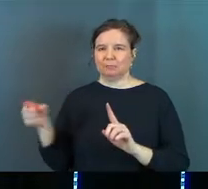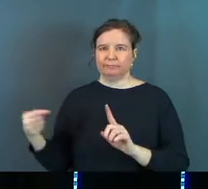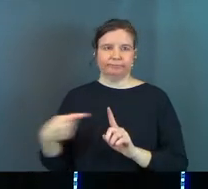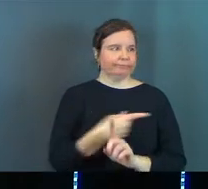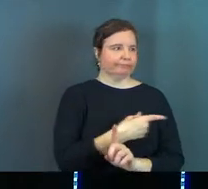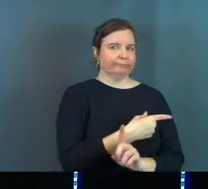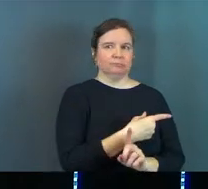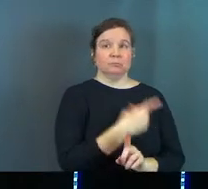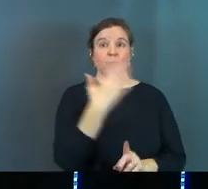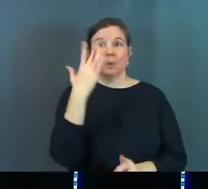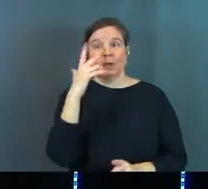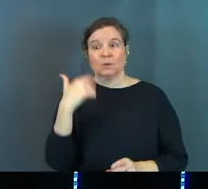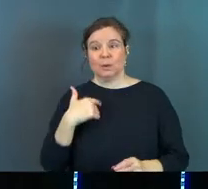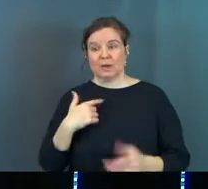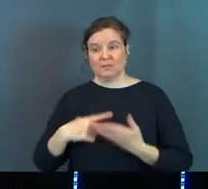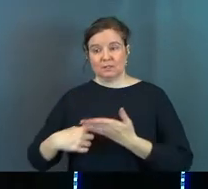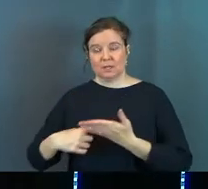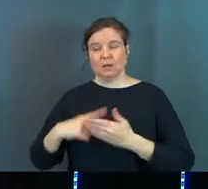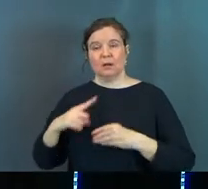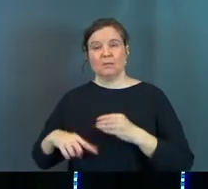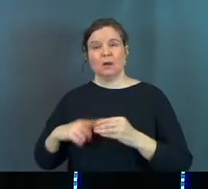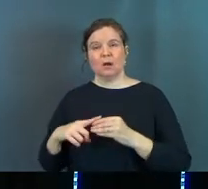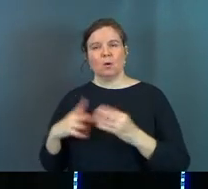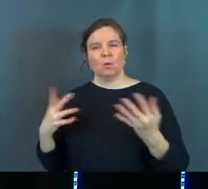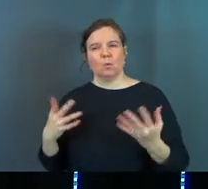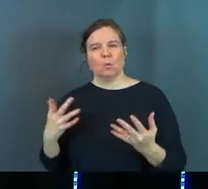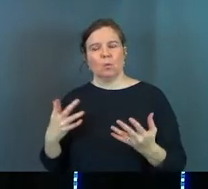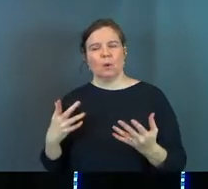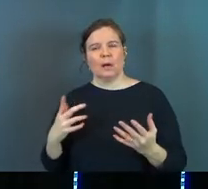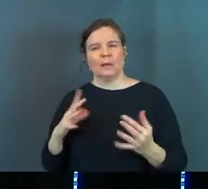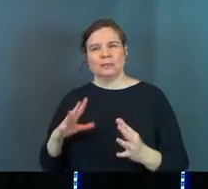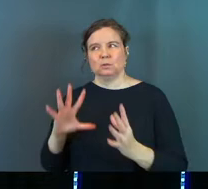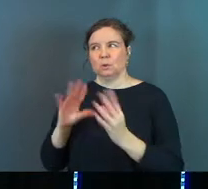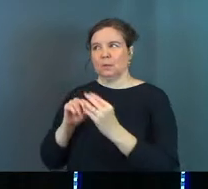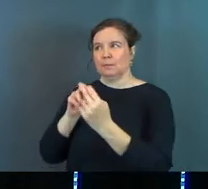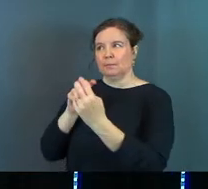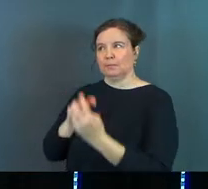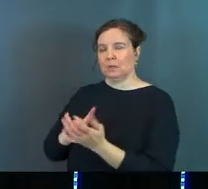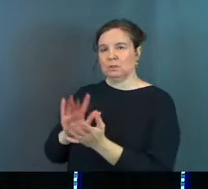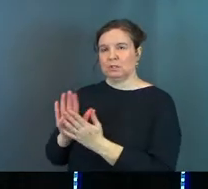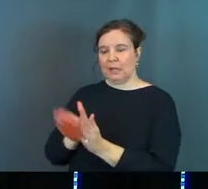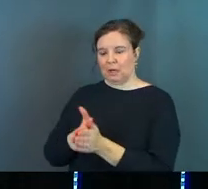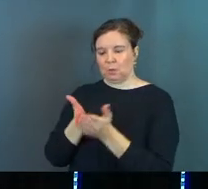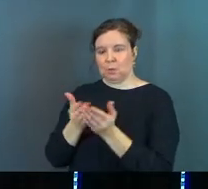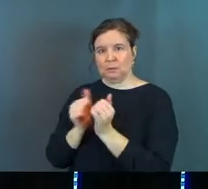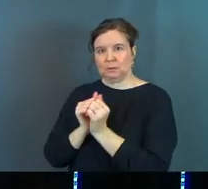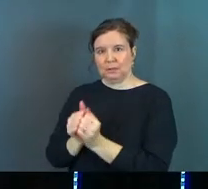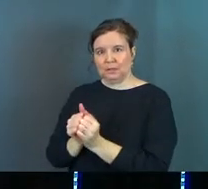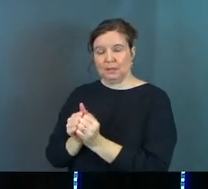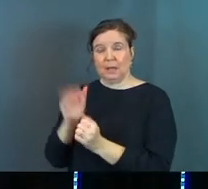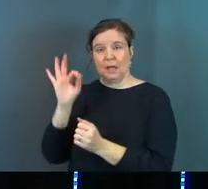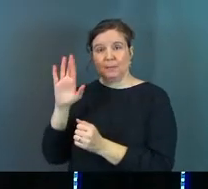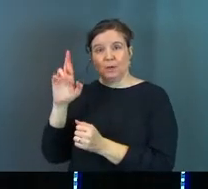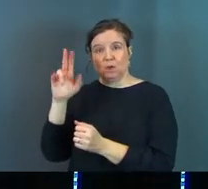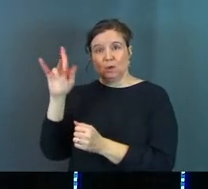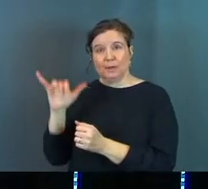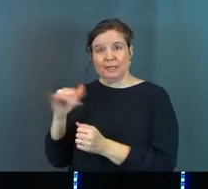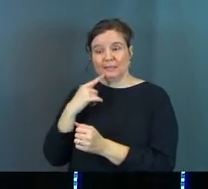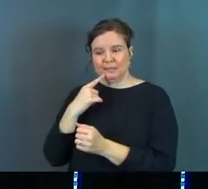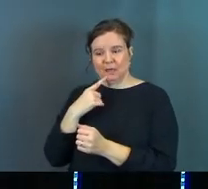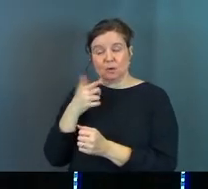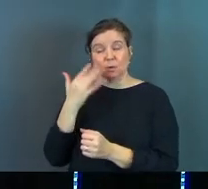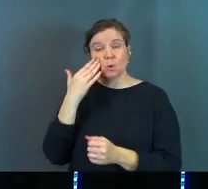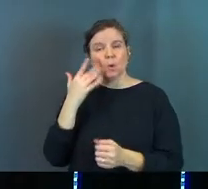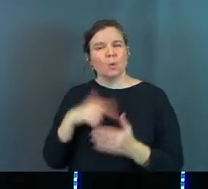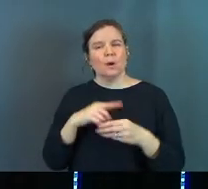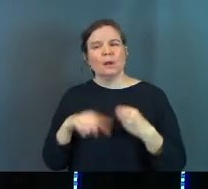turn. Because we were having a discussion about what it is to meet with Jesus and His Word. And Pastor Ricky brought up this thing. He's like, you